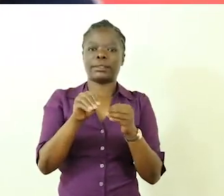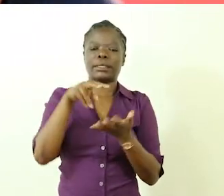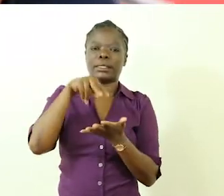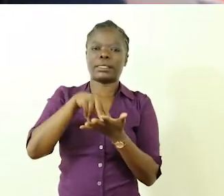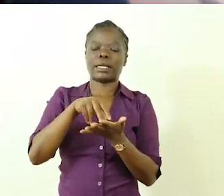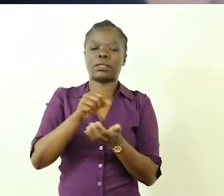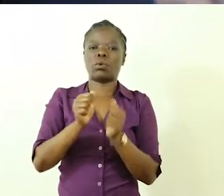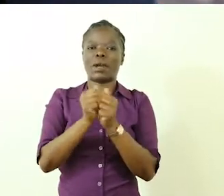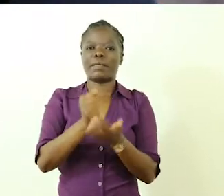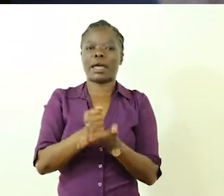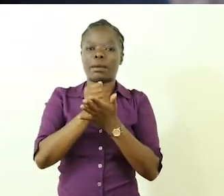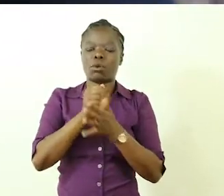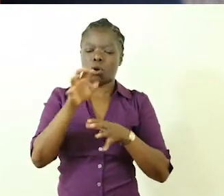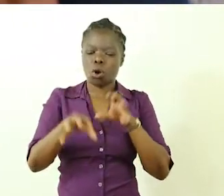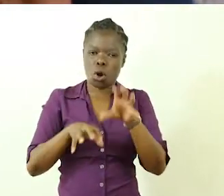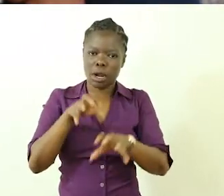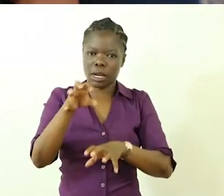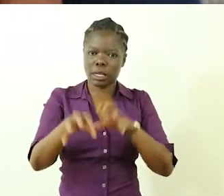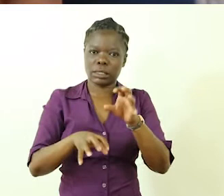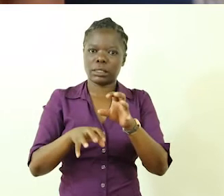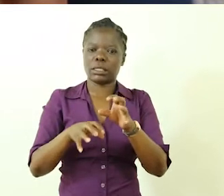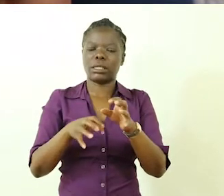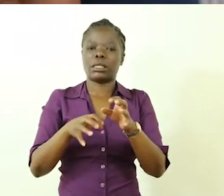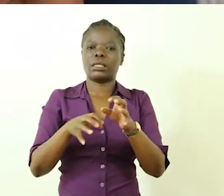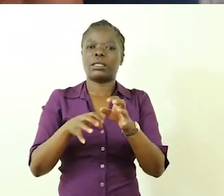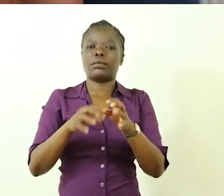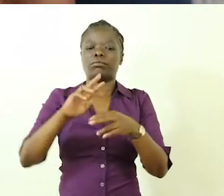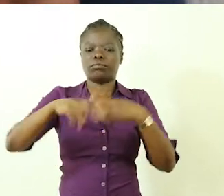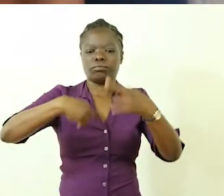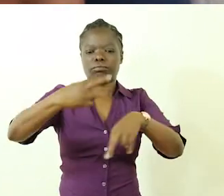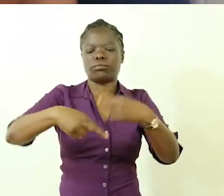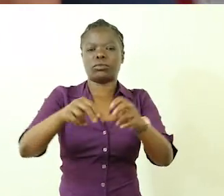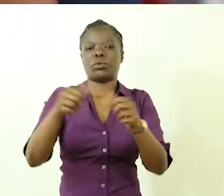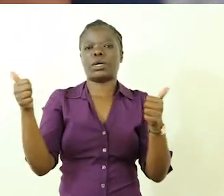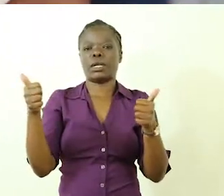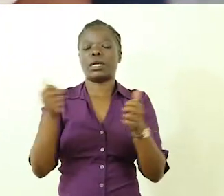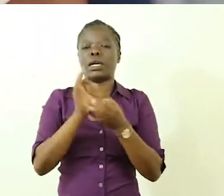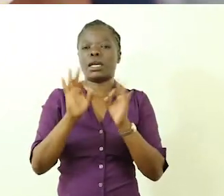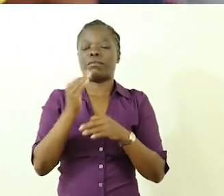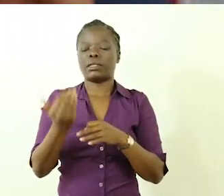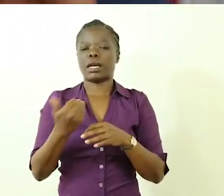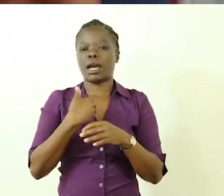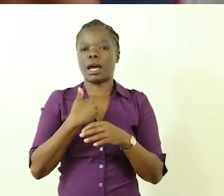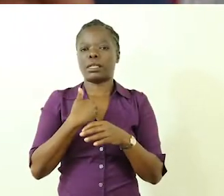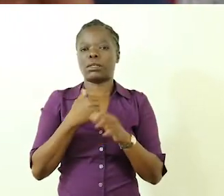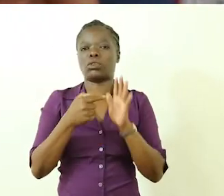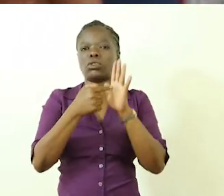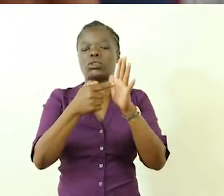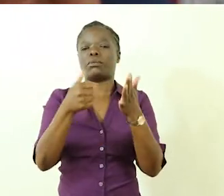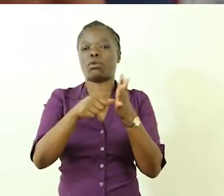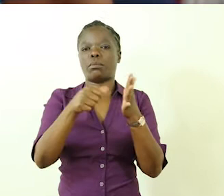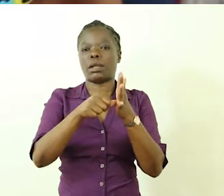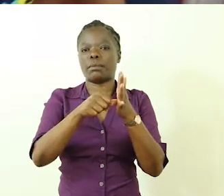Stands with help, crawls, completely rolls. If a child has or